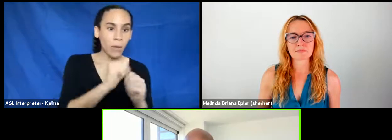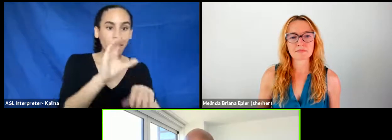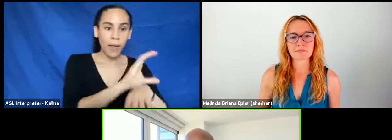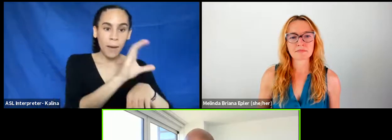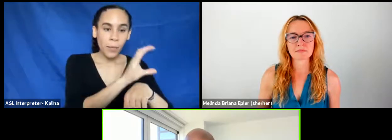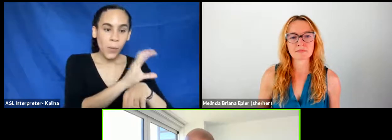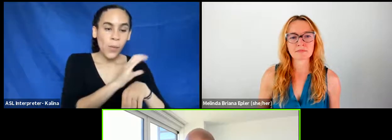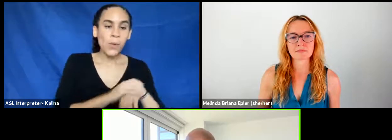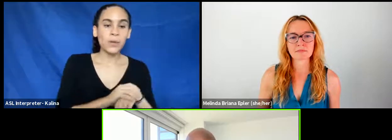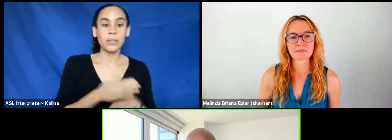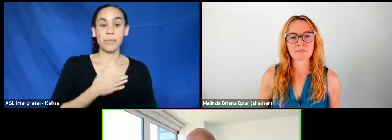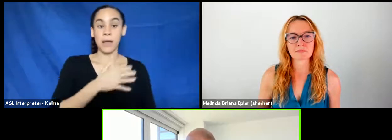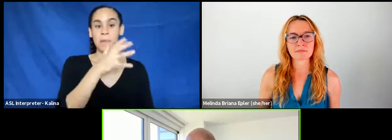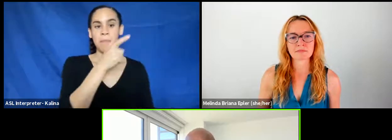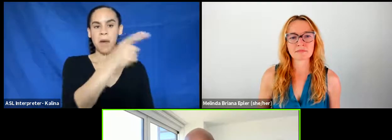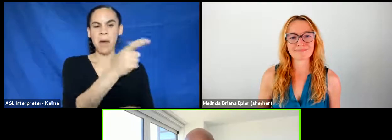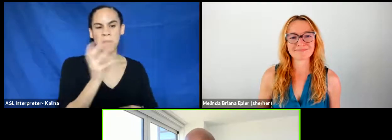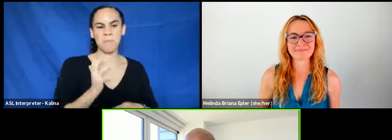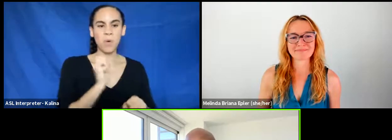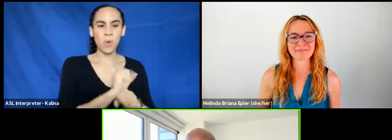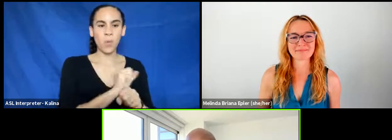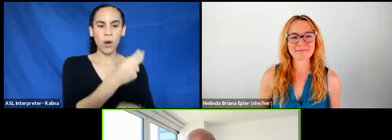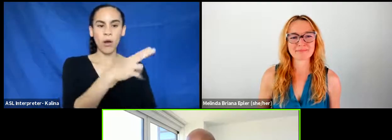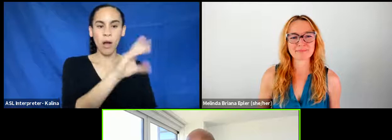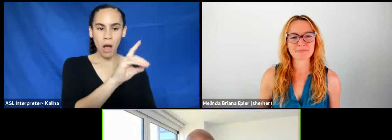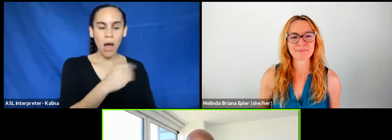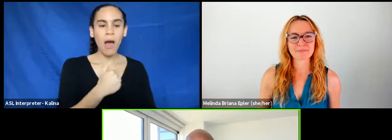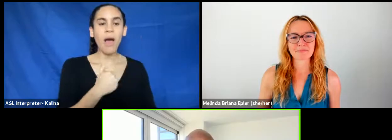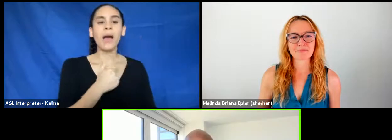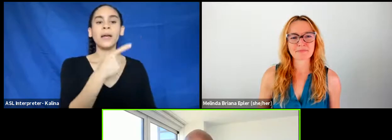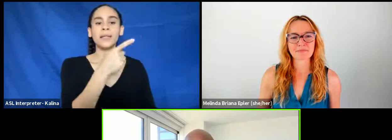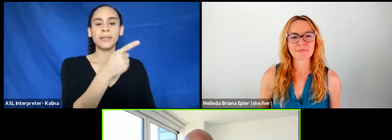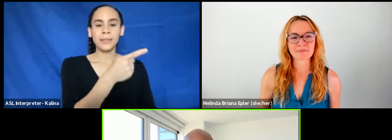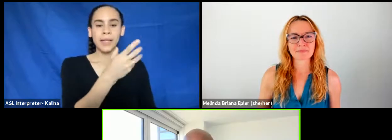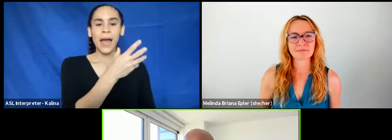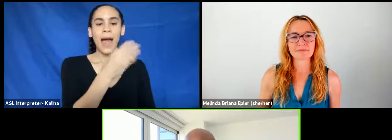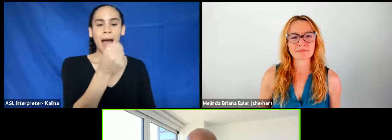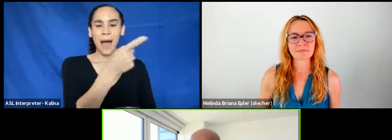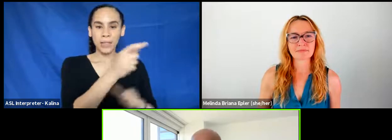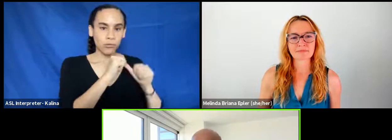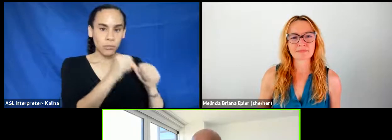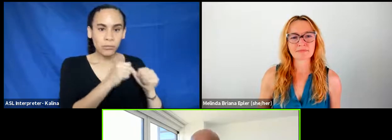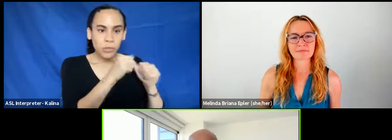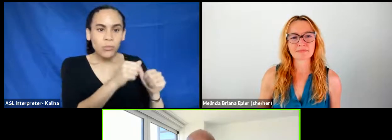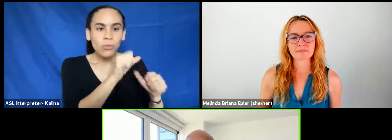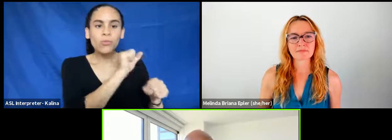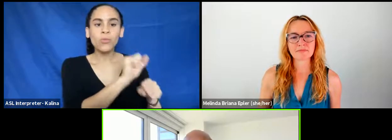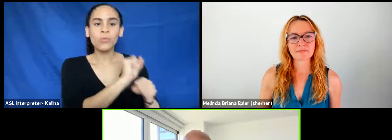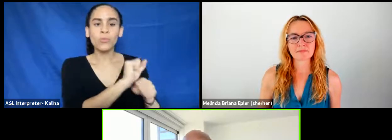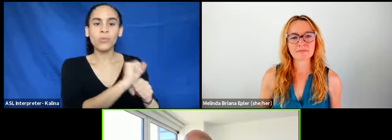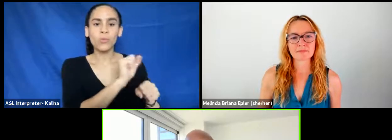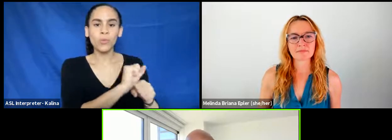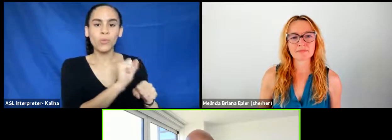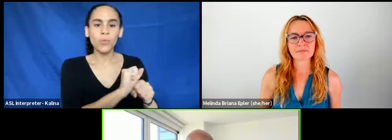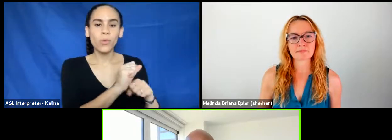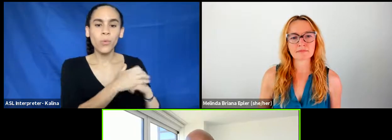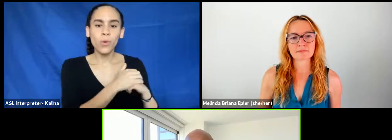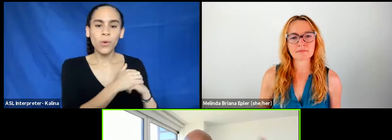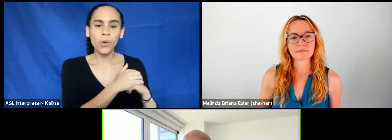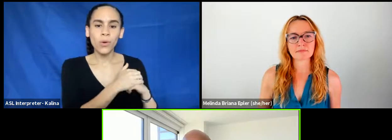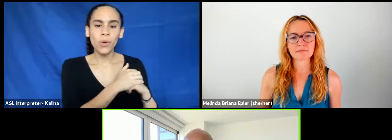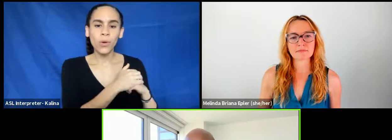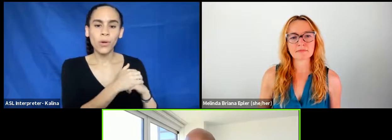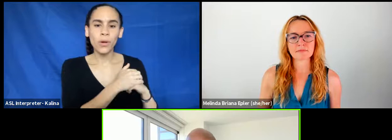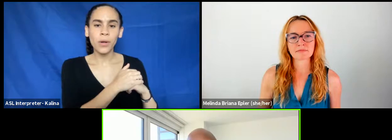My mom used to work for HUD, had a furlough, brought her computer home, continued to work, could have worked and be done back with Windows 3.1. I